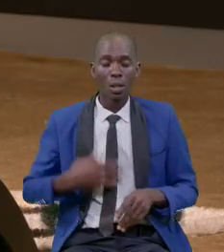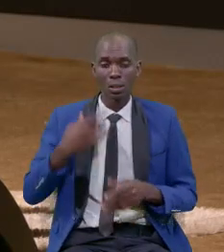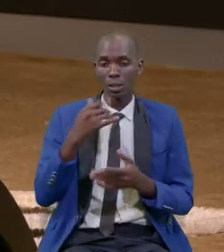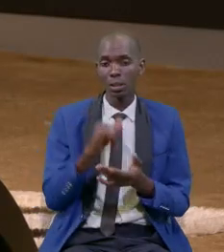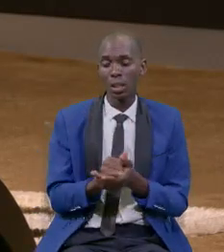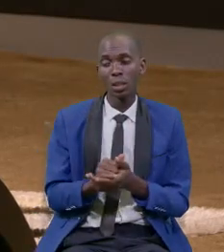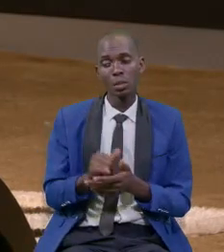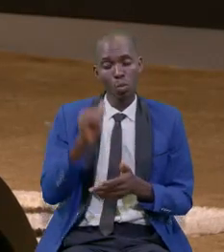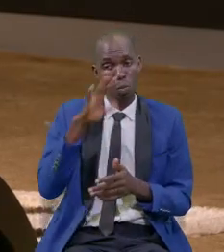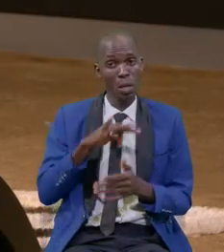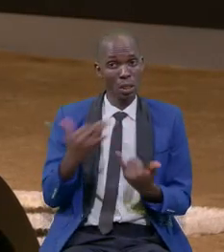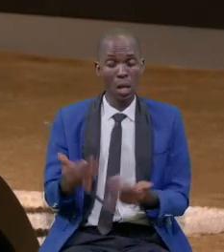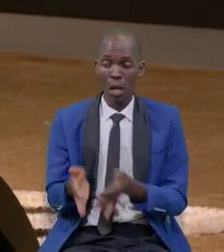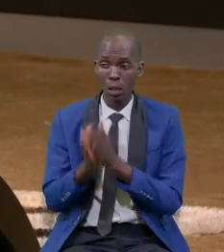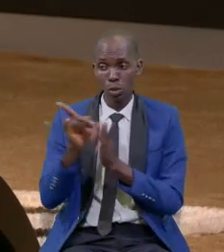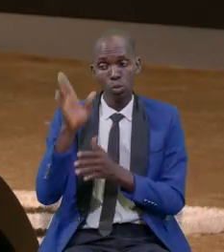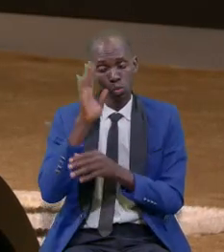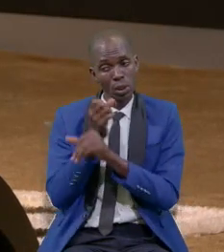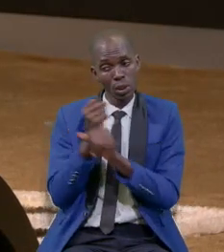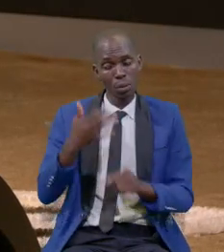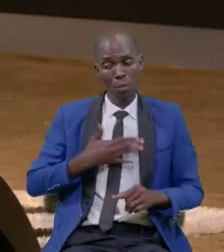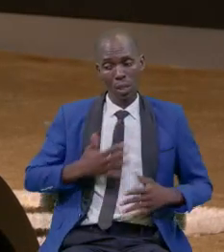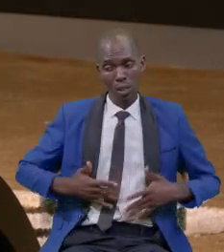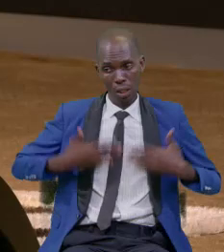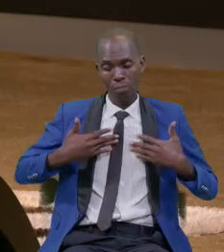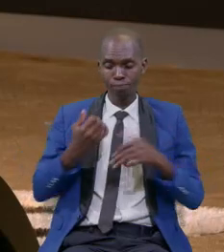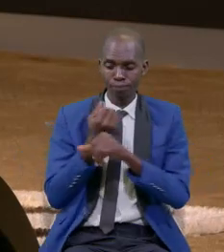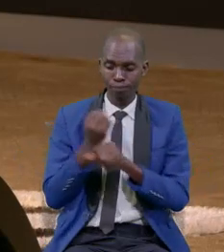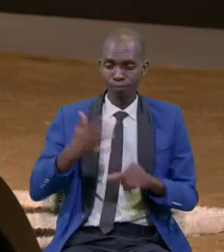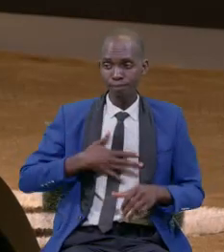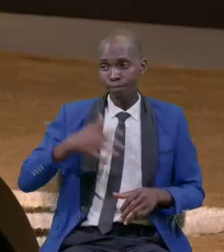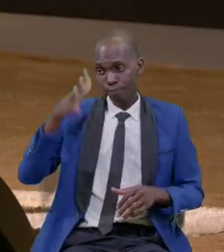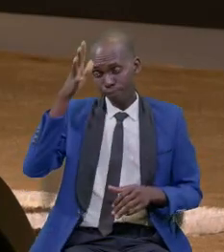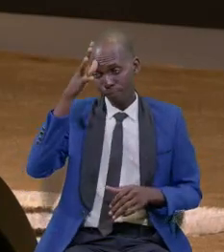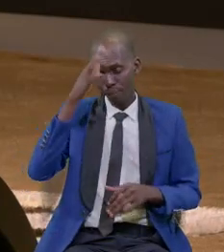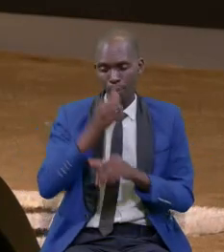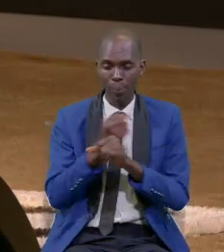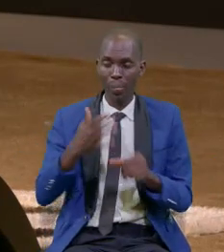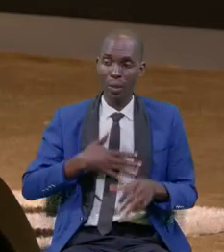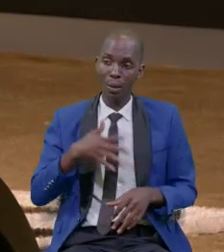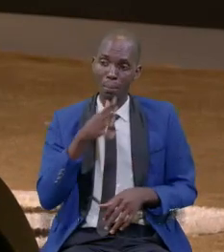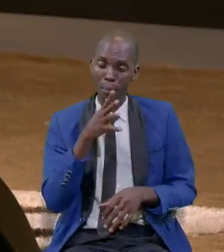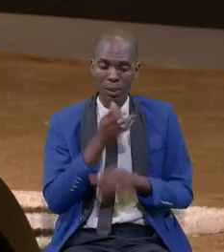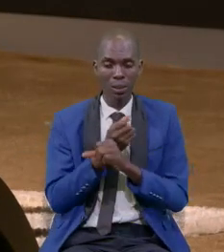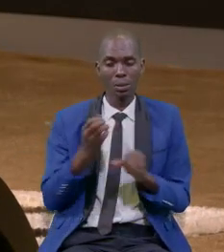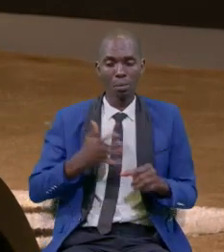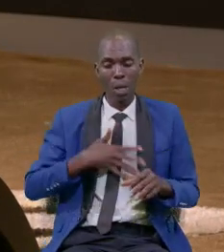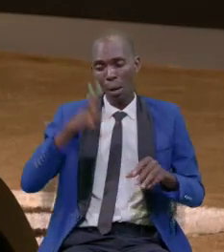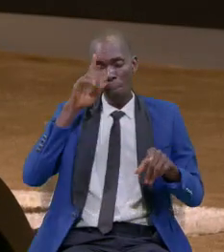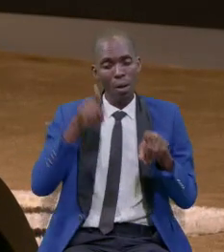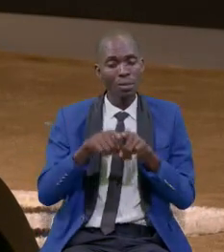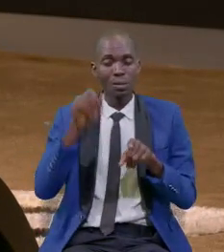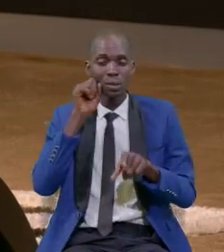save alive my father and my mother and my brethren